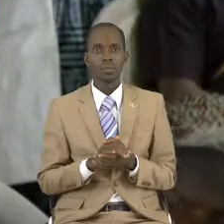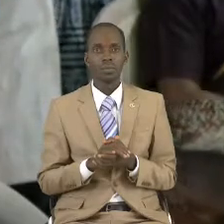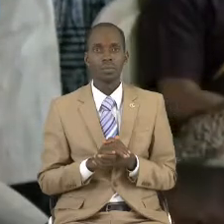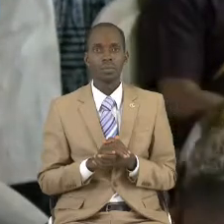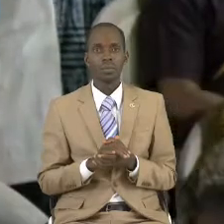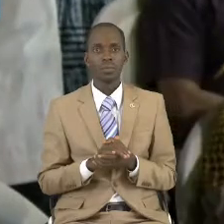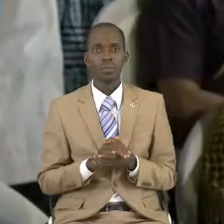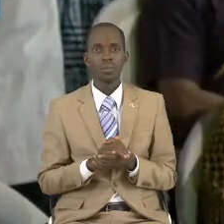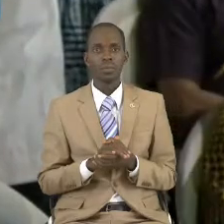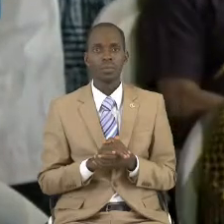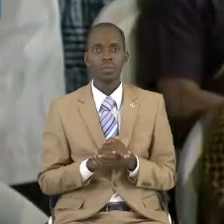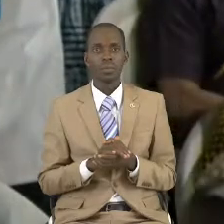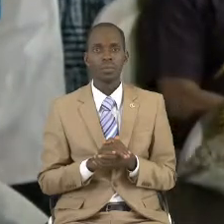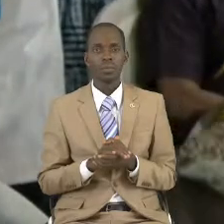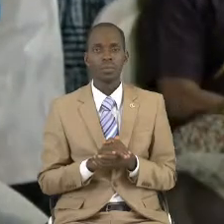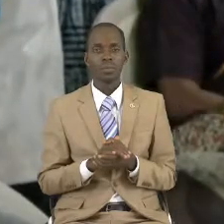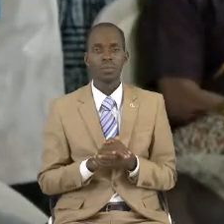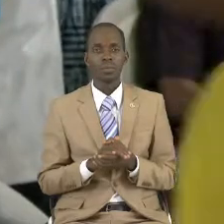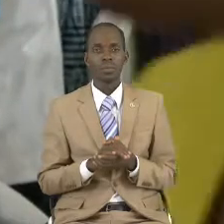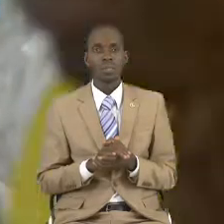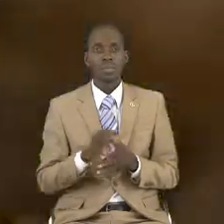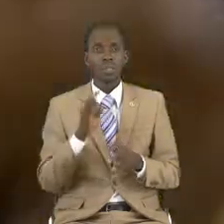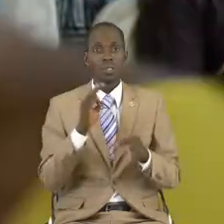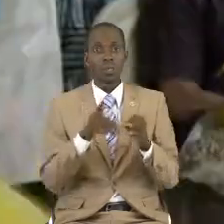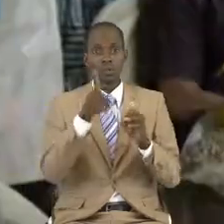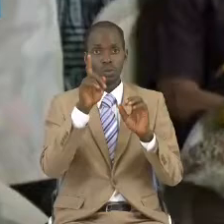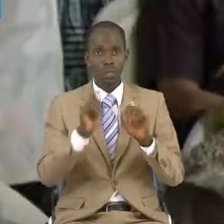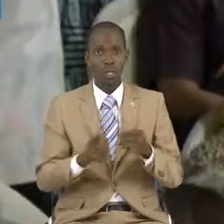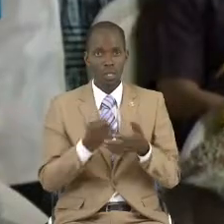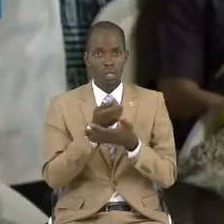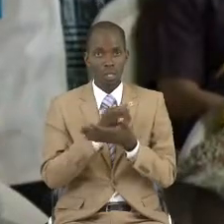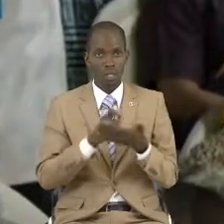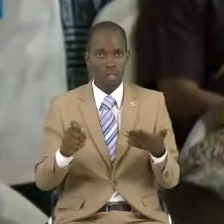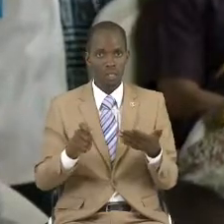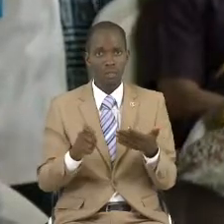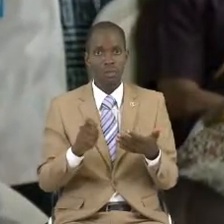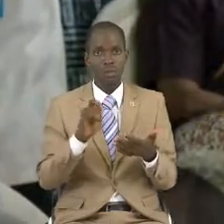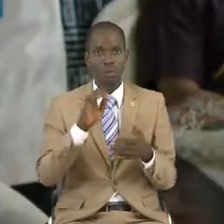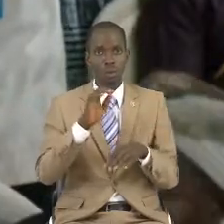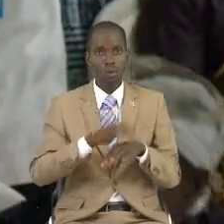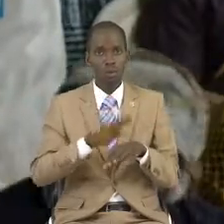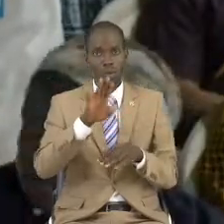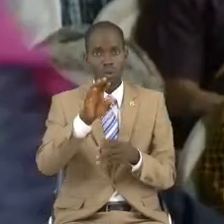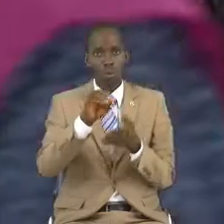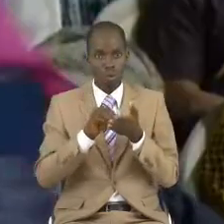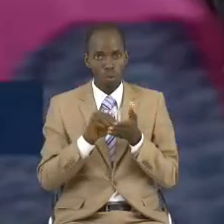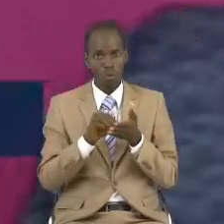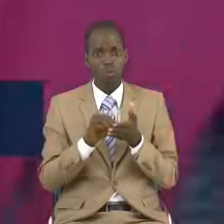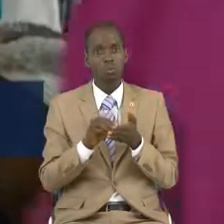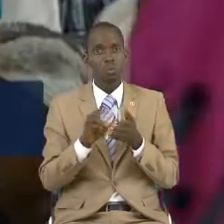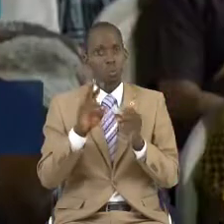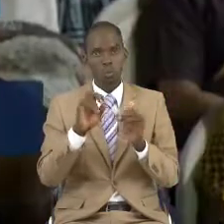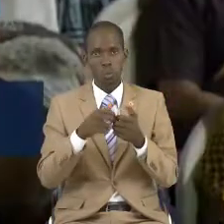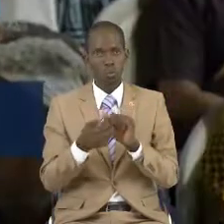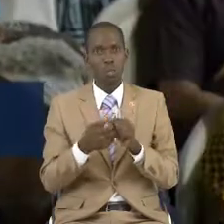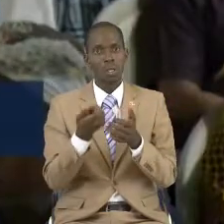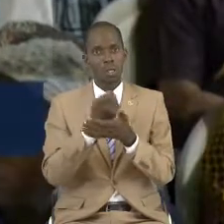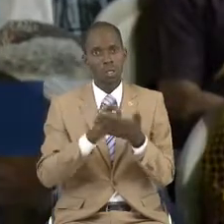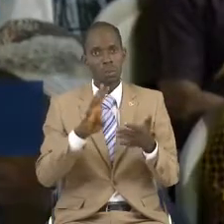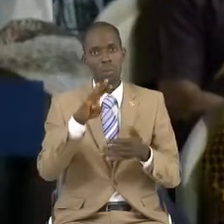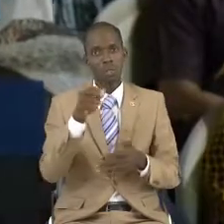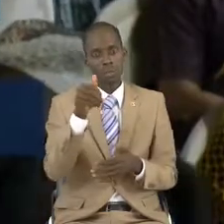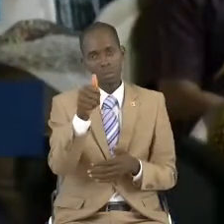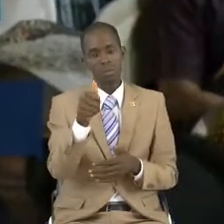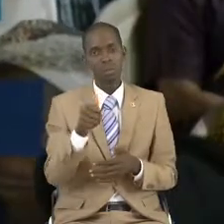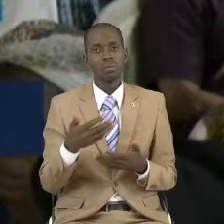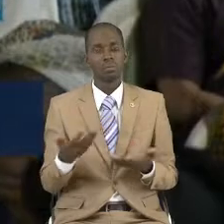those who can write on their own let them write but check very well to be sure that the